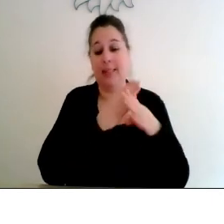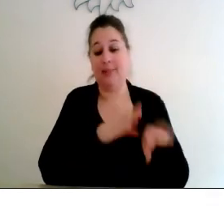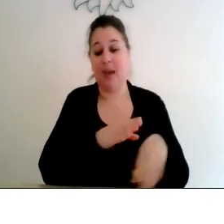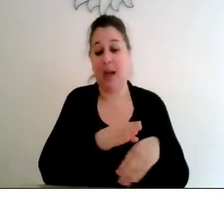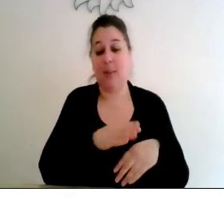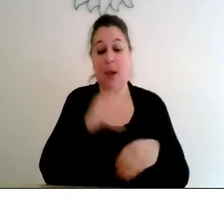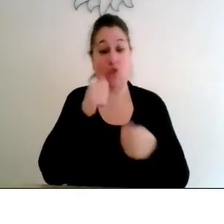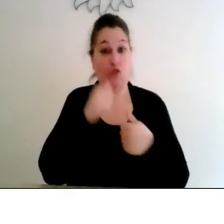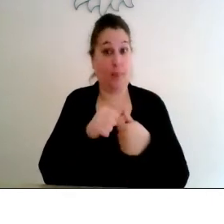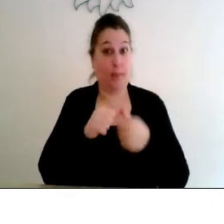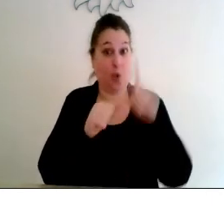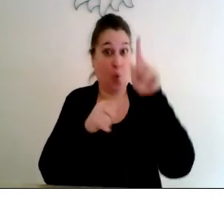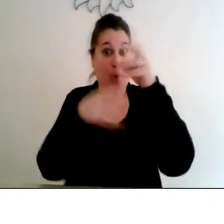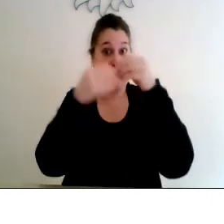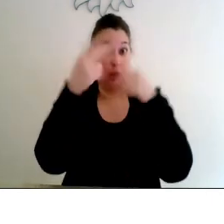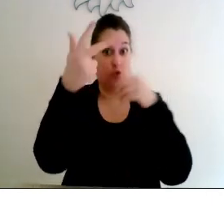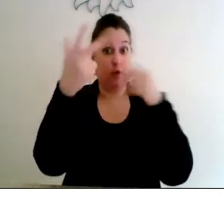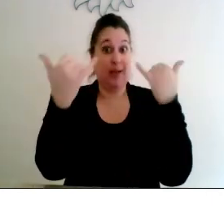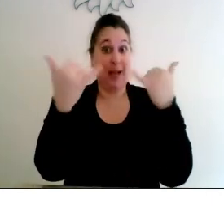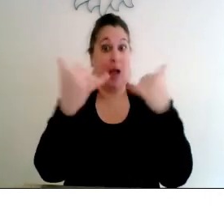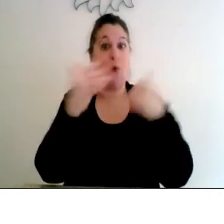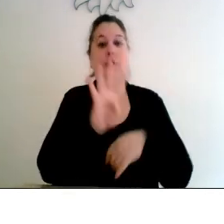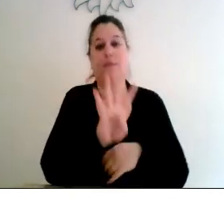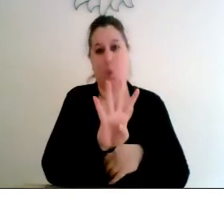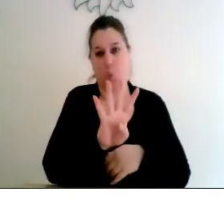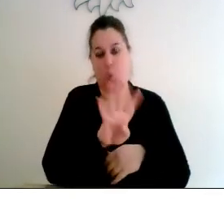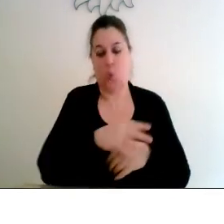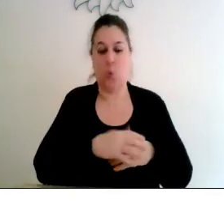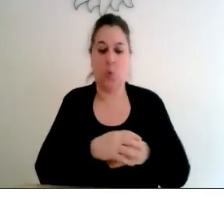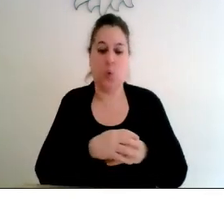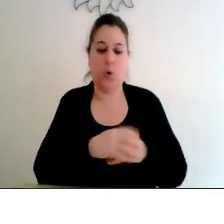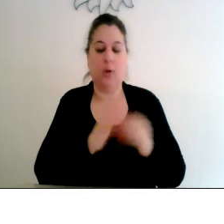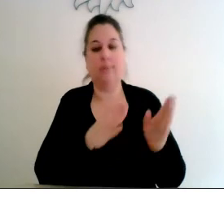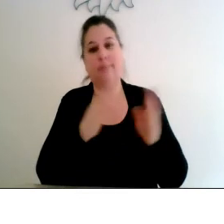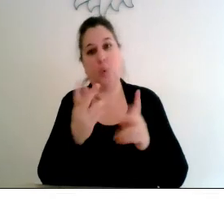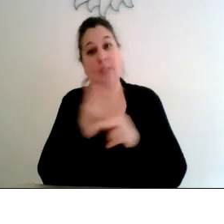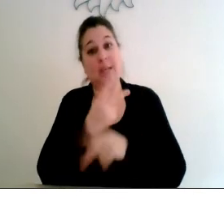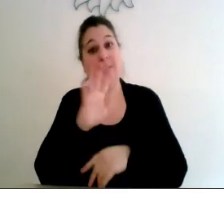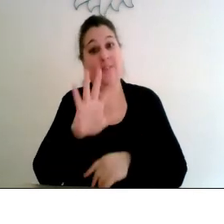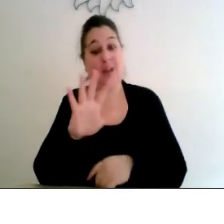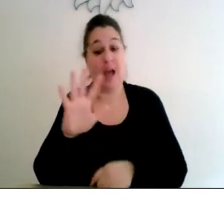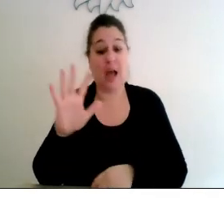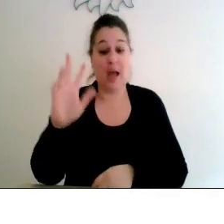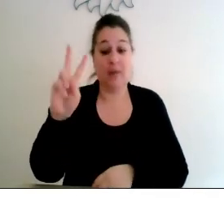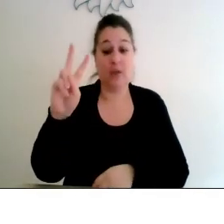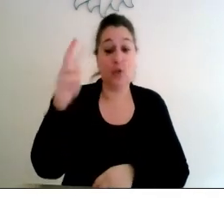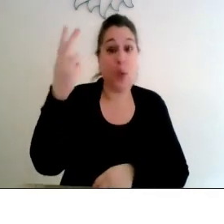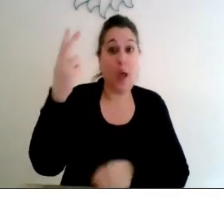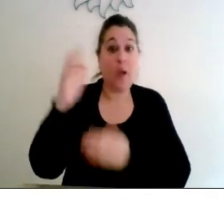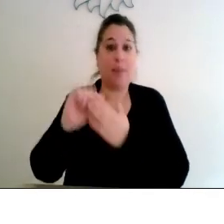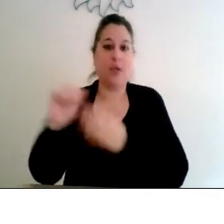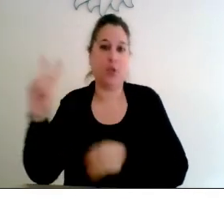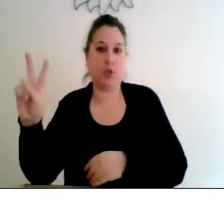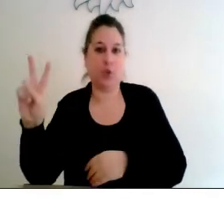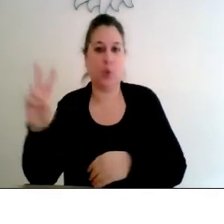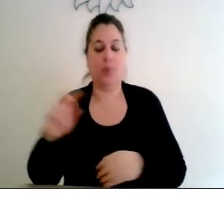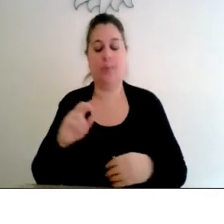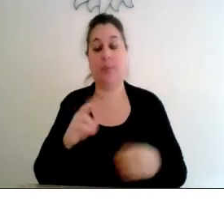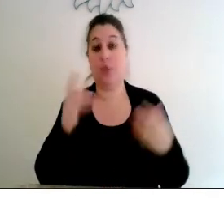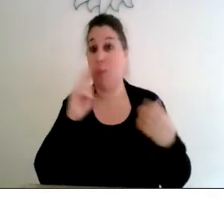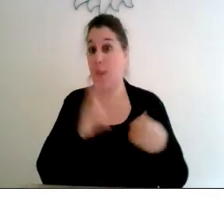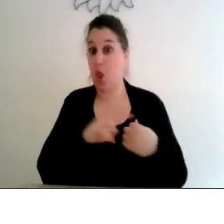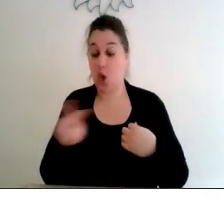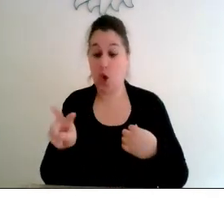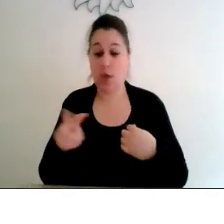Okay. Then I'm going to ask myself, do we see any more parentheses? Nope. Do we see any more exponents? Nope. Do we see